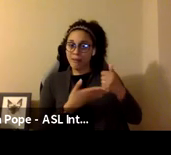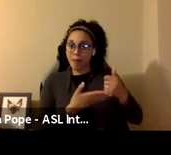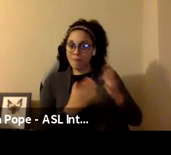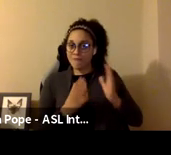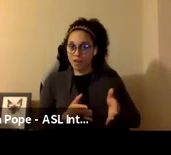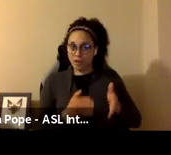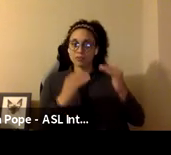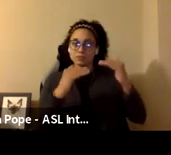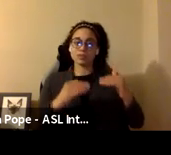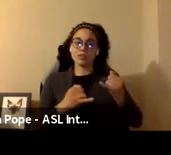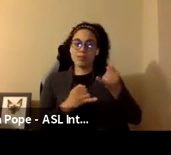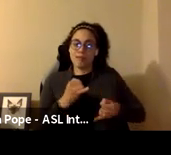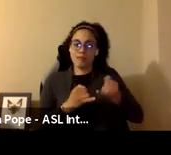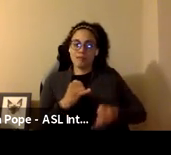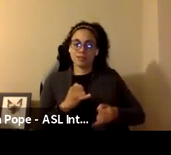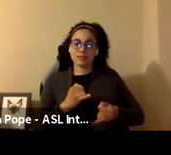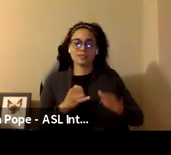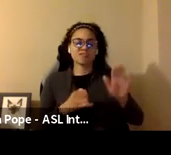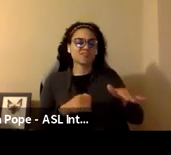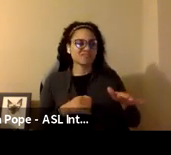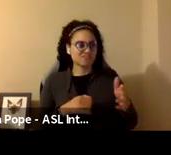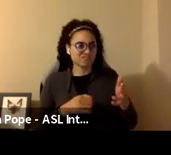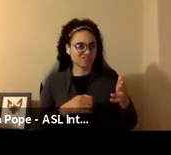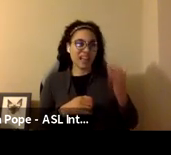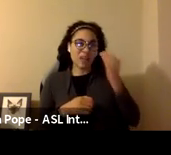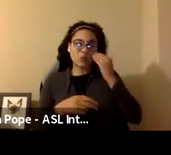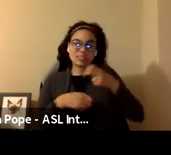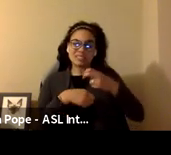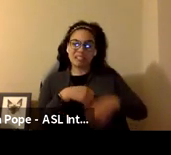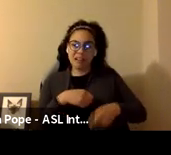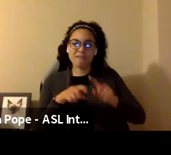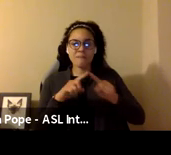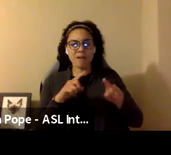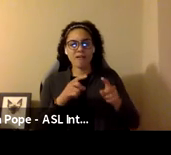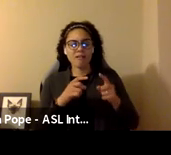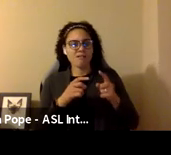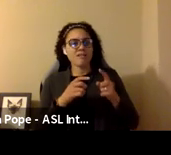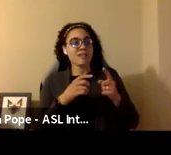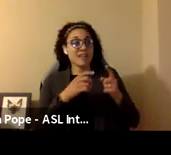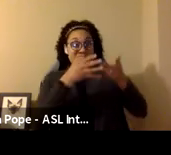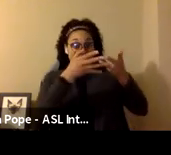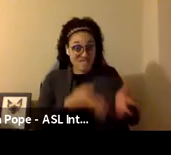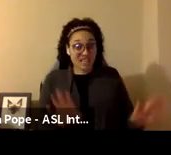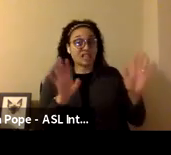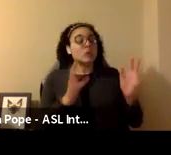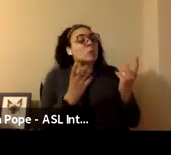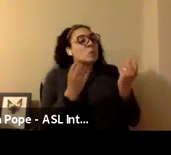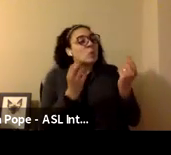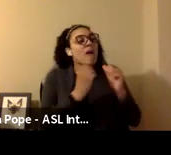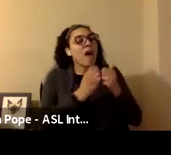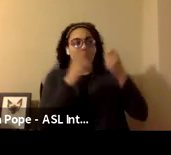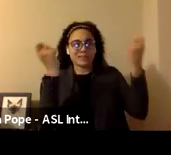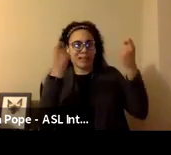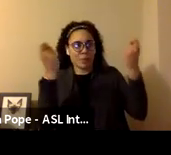is, you know, this is kind of tough. What are you going to do for a little bit of a reward, or what are you going to do to celebrate once you get through this? Because this is pretty